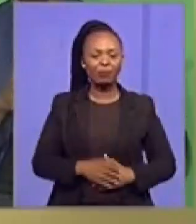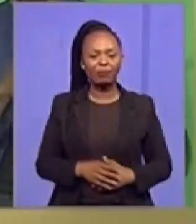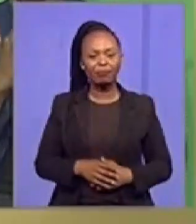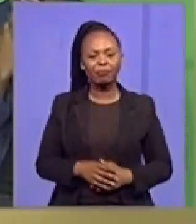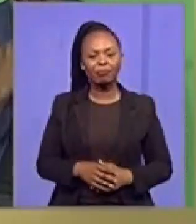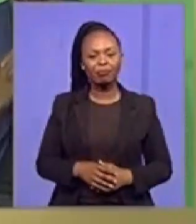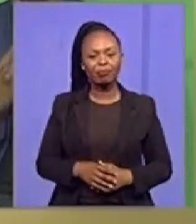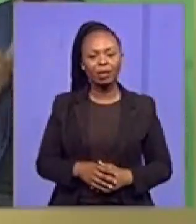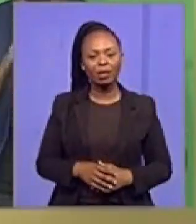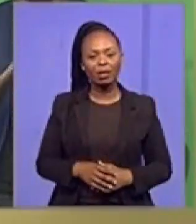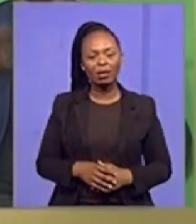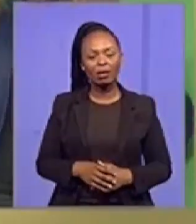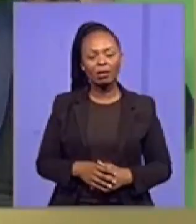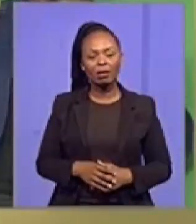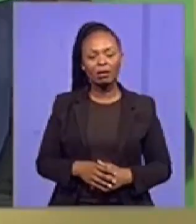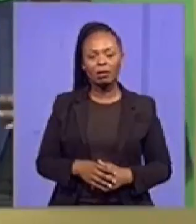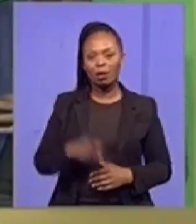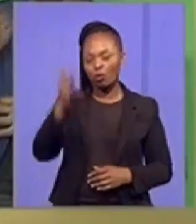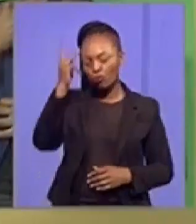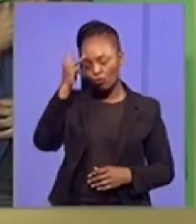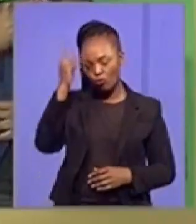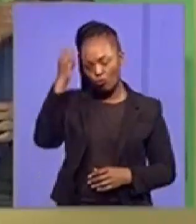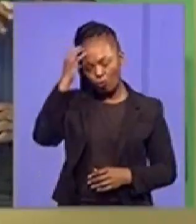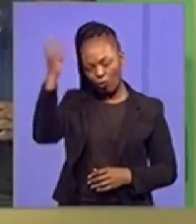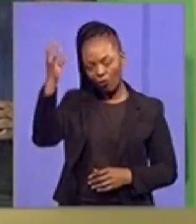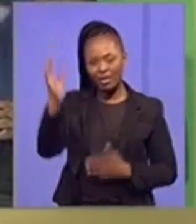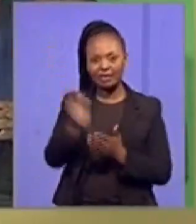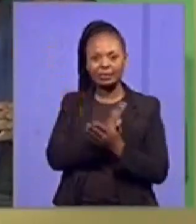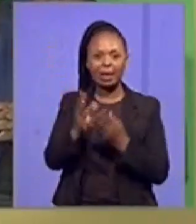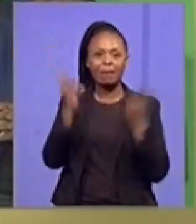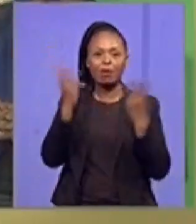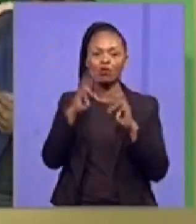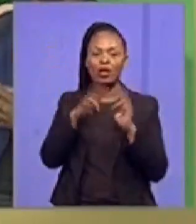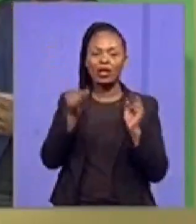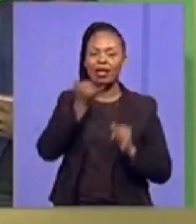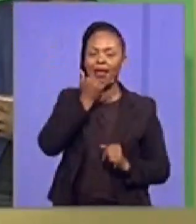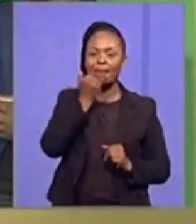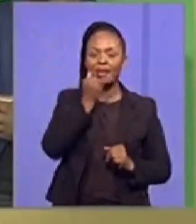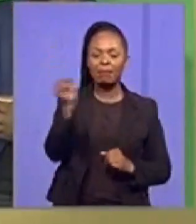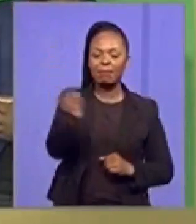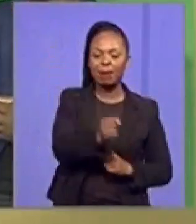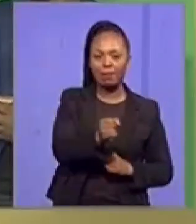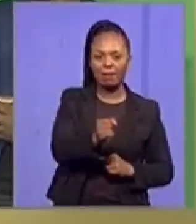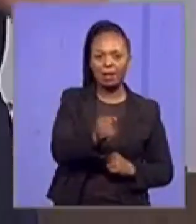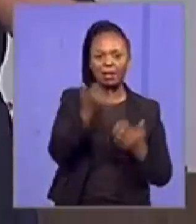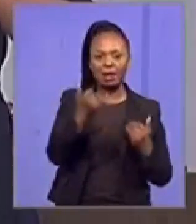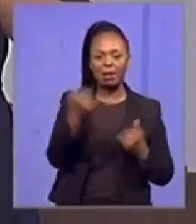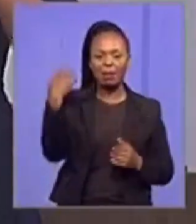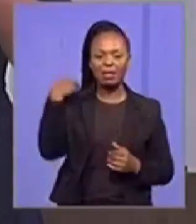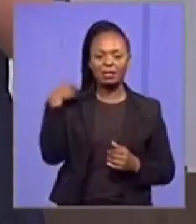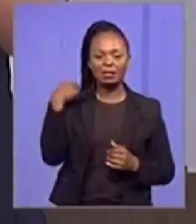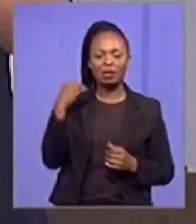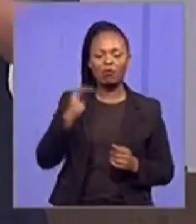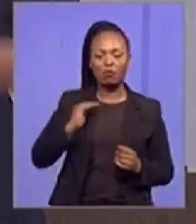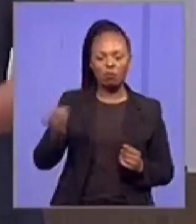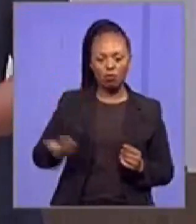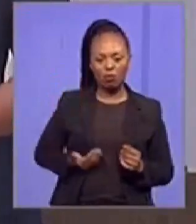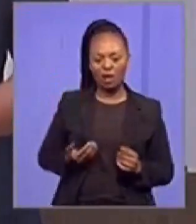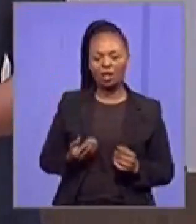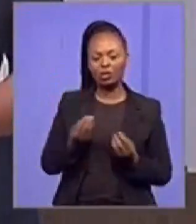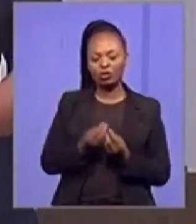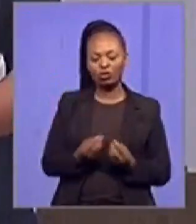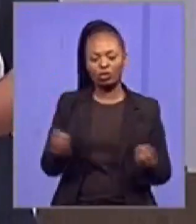Prof, ke utlwa batho ba bangata ba sa thabela ho kengwa ha letona Nkosazana Dlamini-Zuma lefapheng la bana le